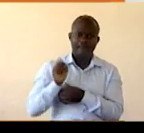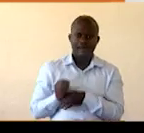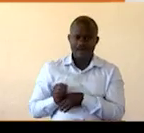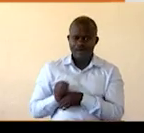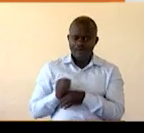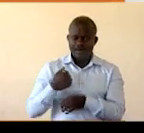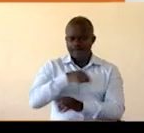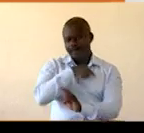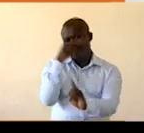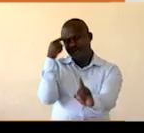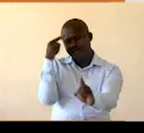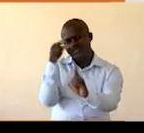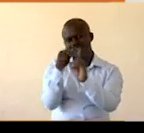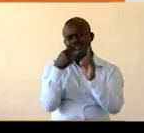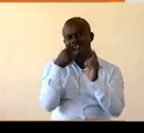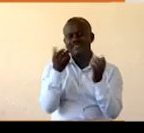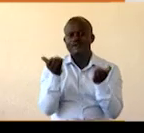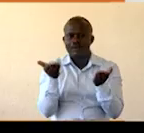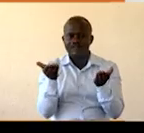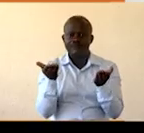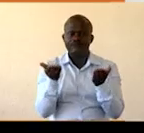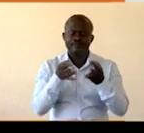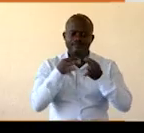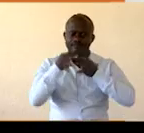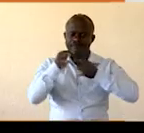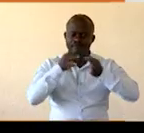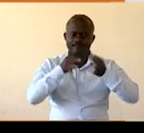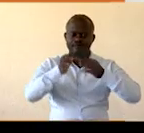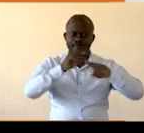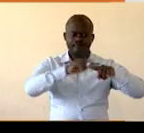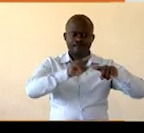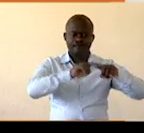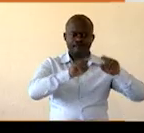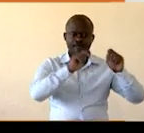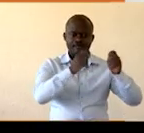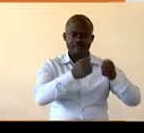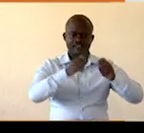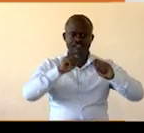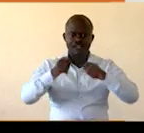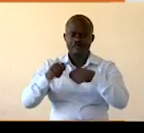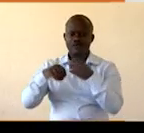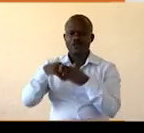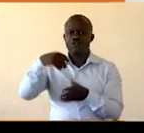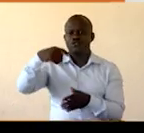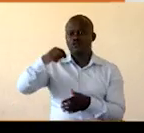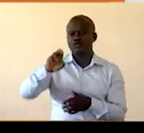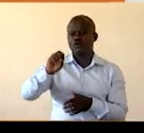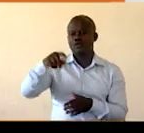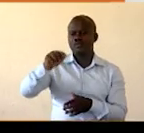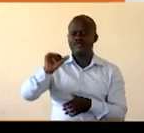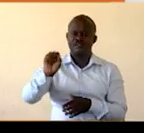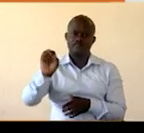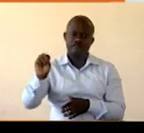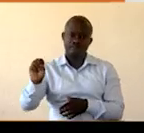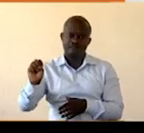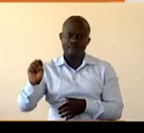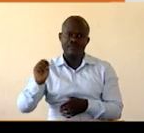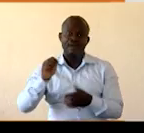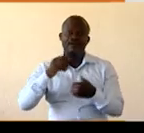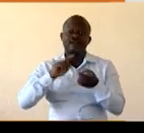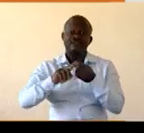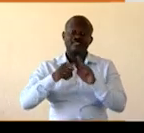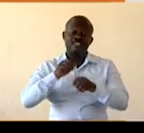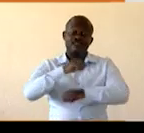Our objective is explain different types of tropism. Dear students, make